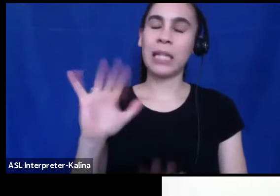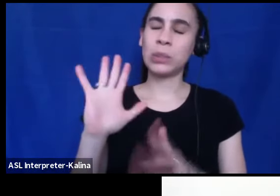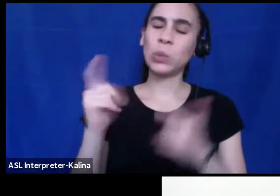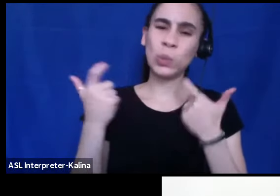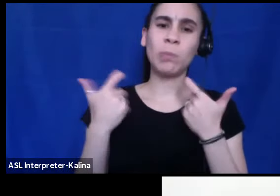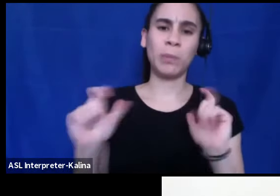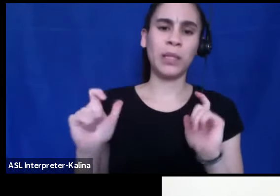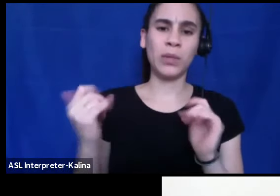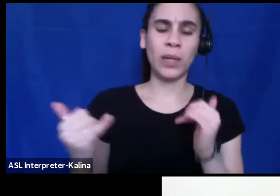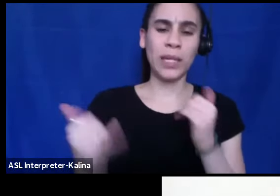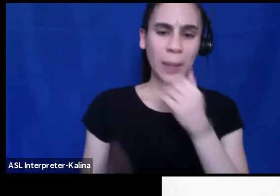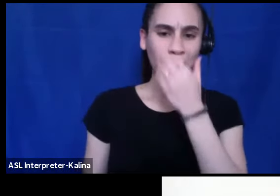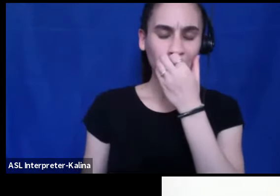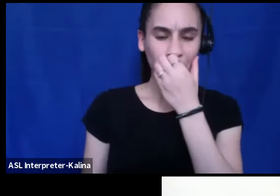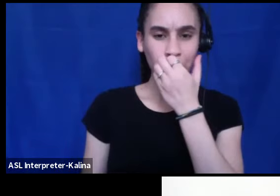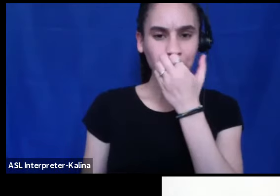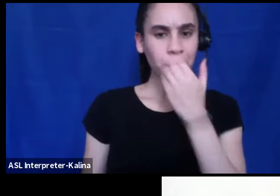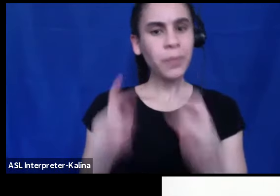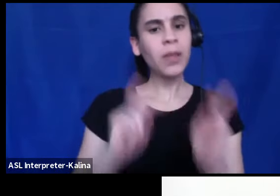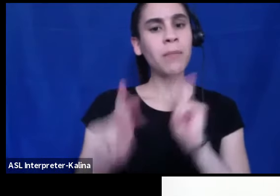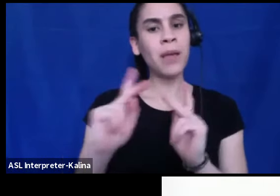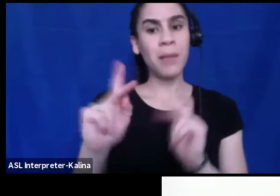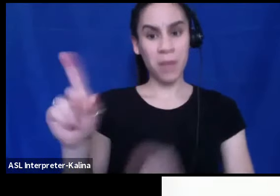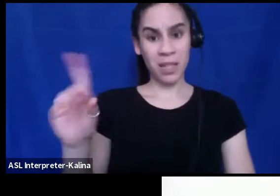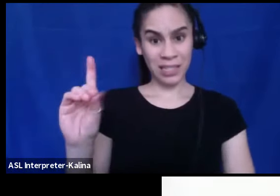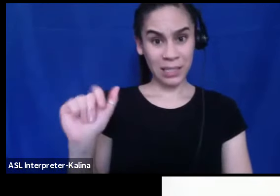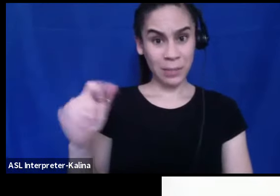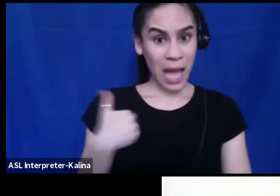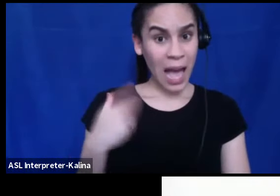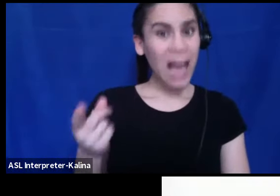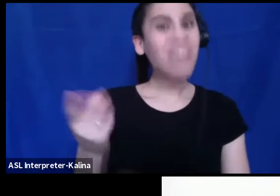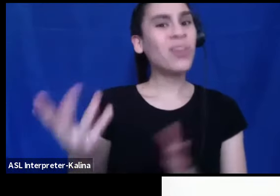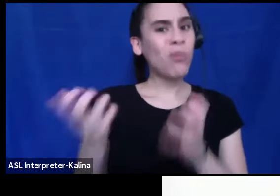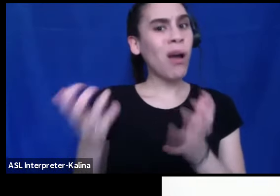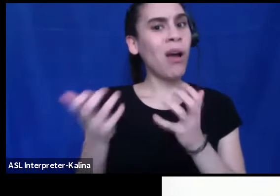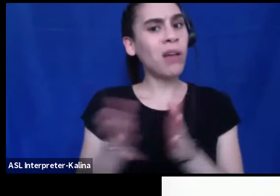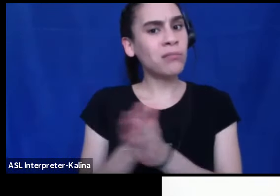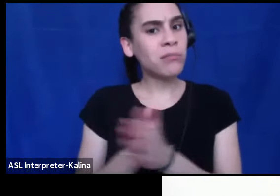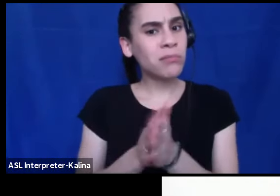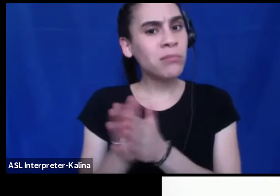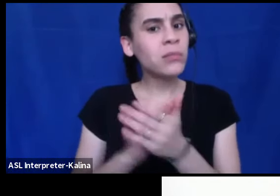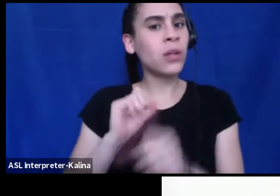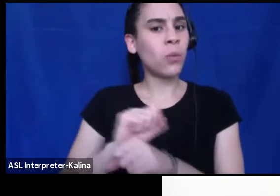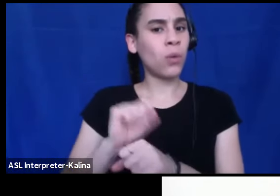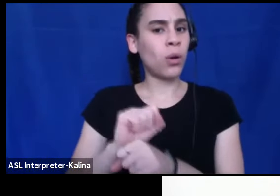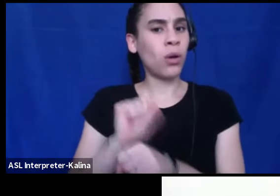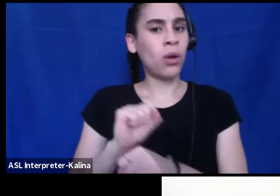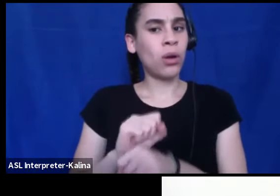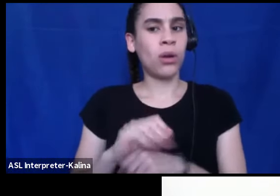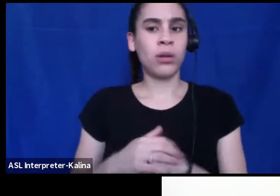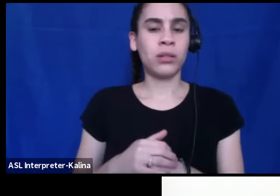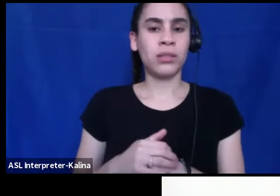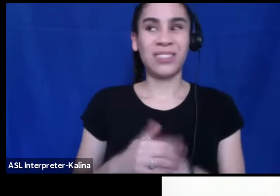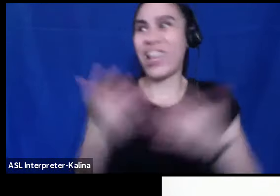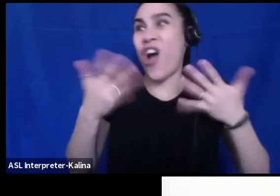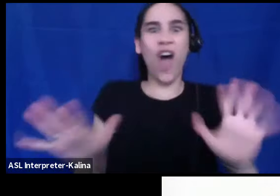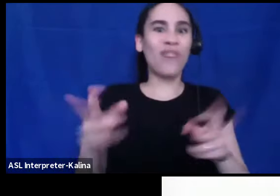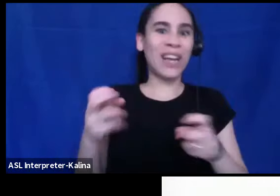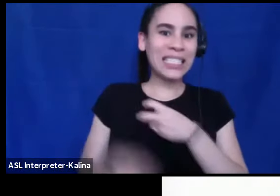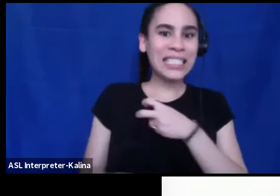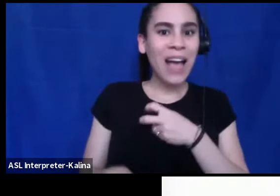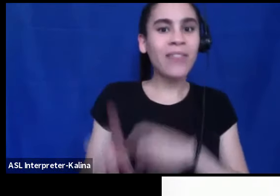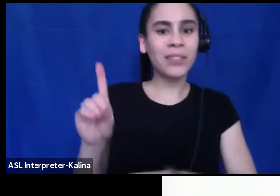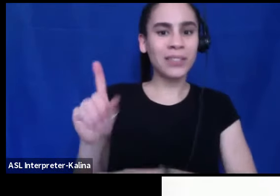And, people with disabilities want to work, and it's already tough, right? So